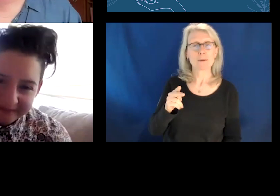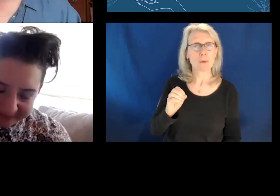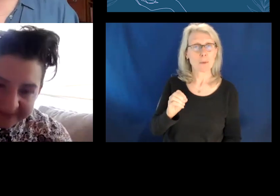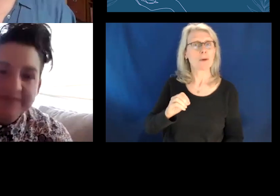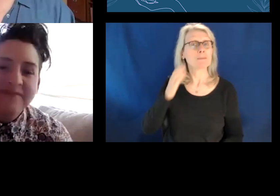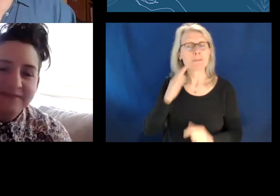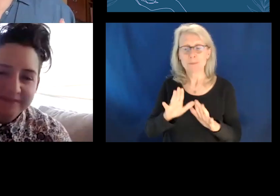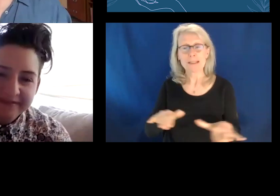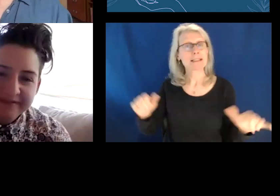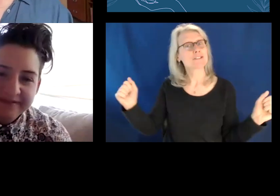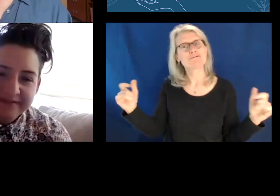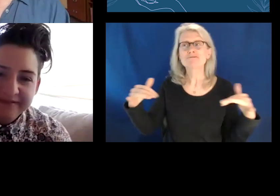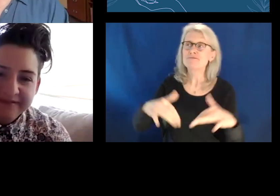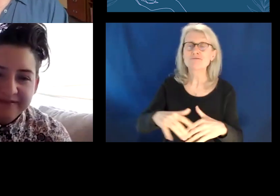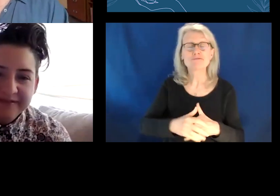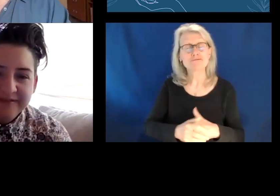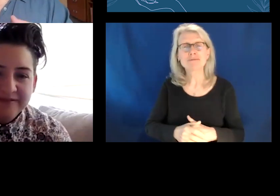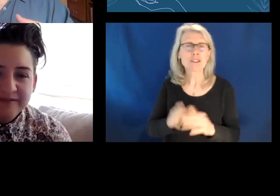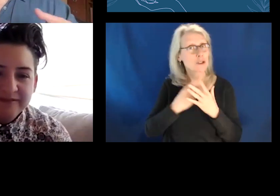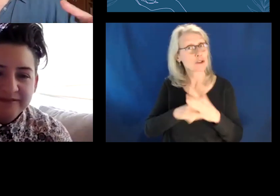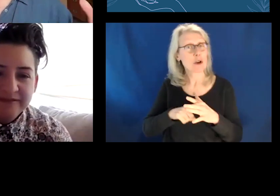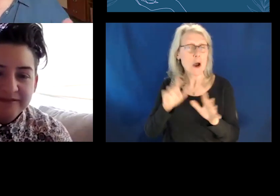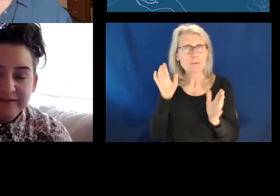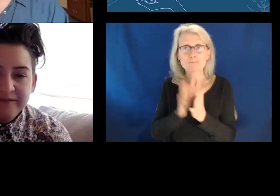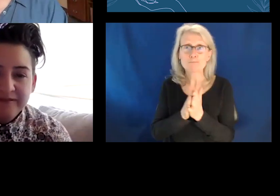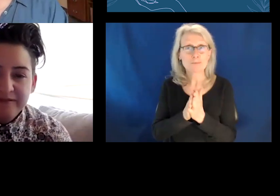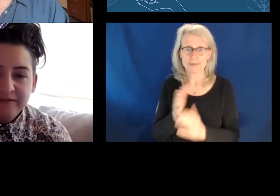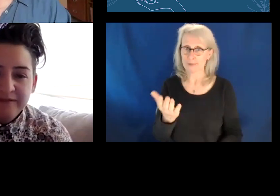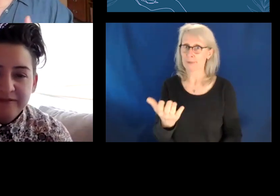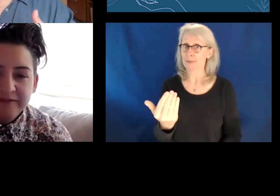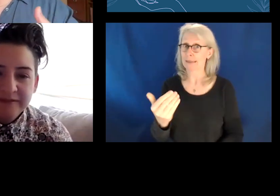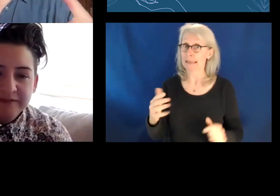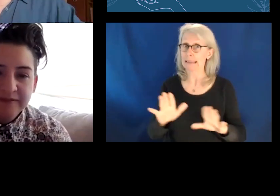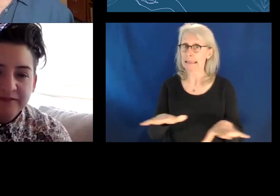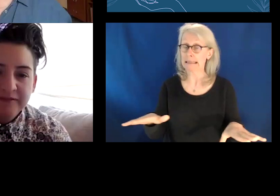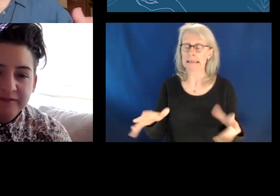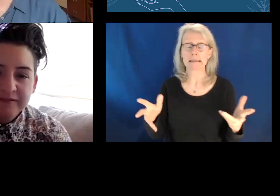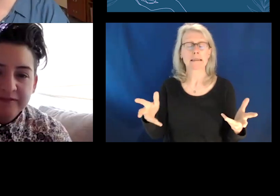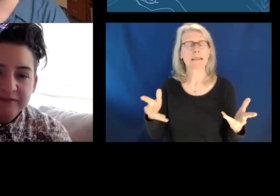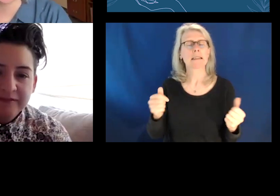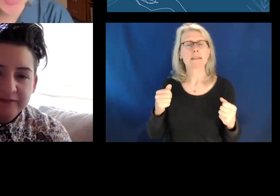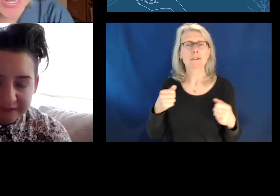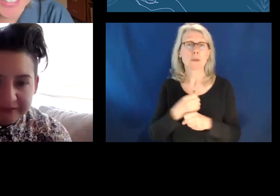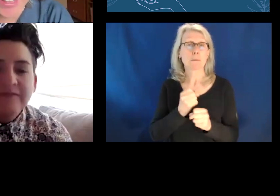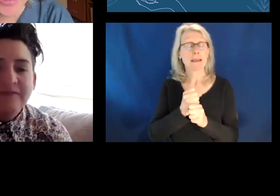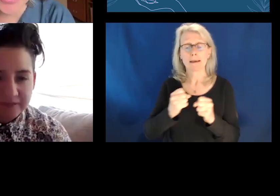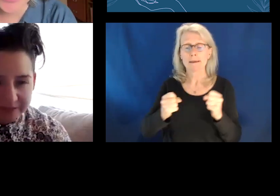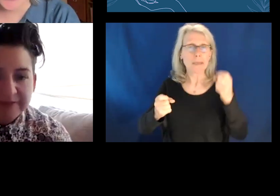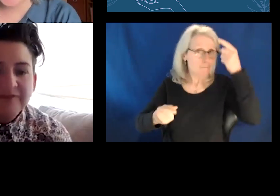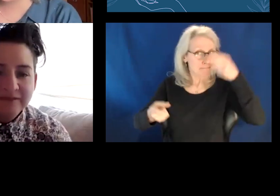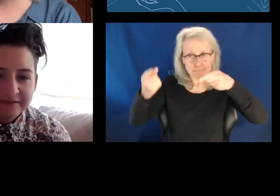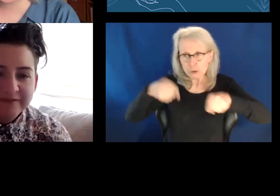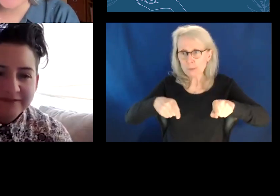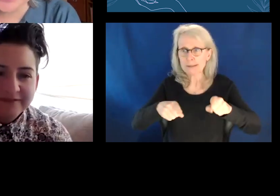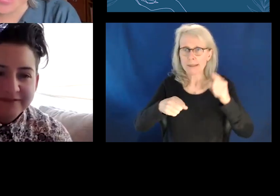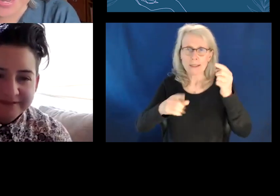enter. So when the kids enter the process, you know, all 15 of them gather around and we sort of make a community contract together.